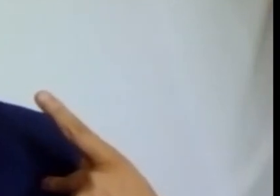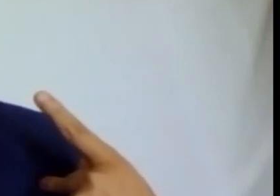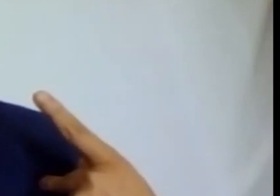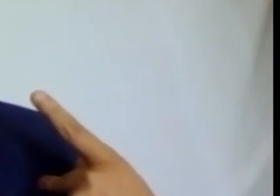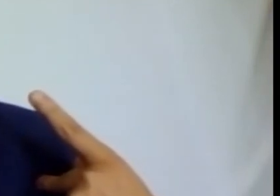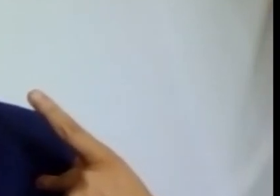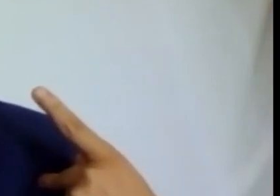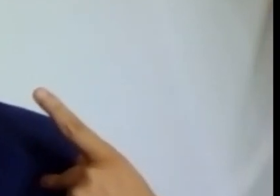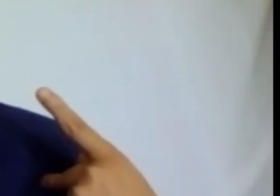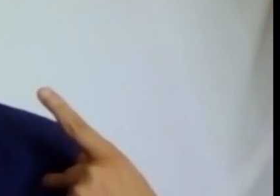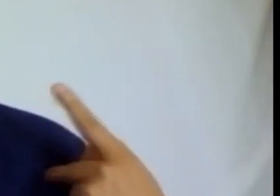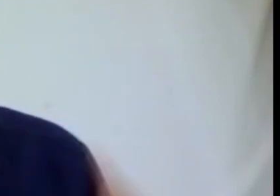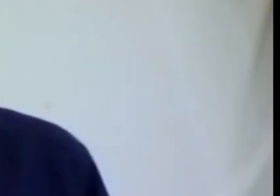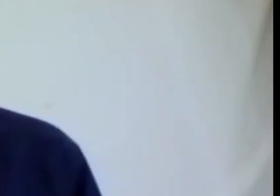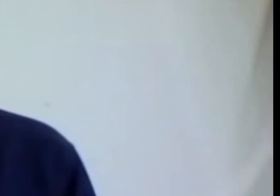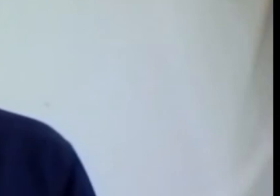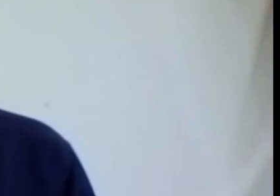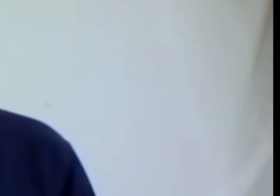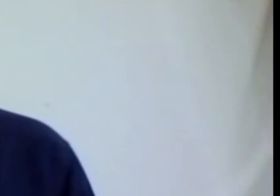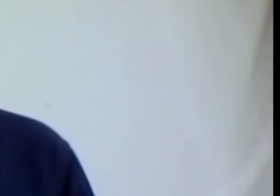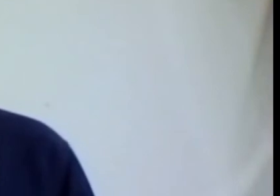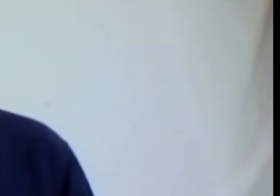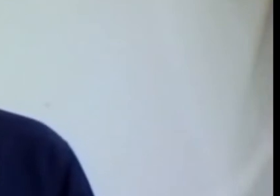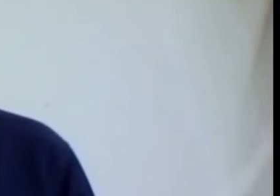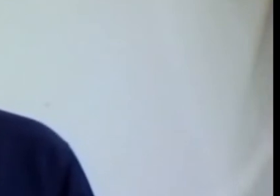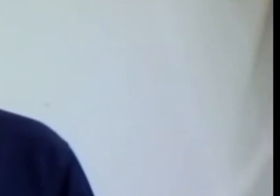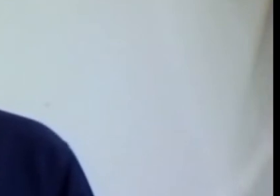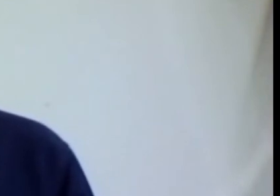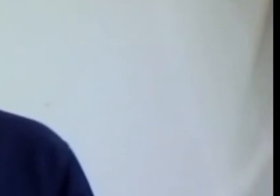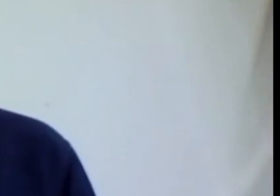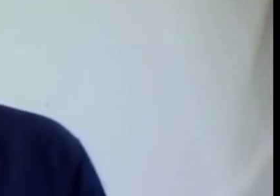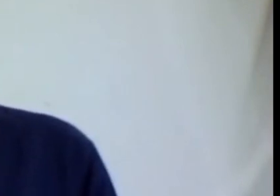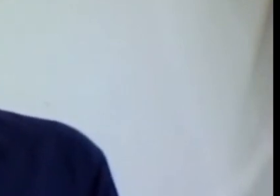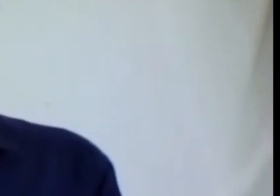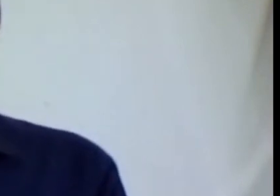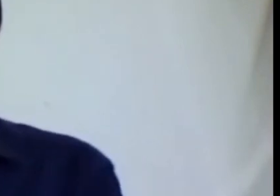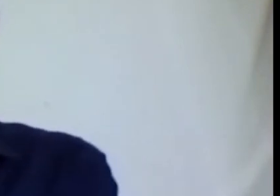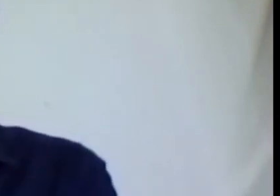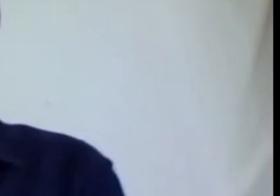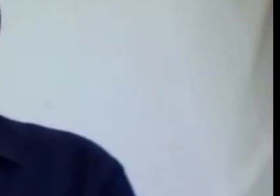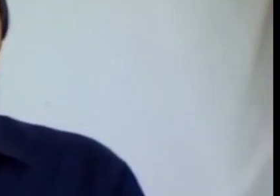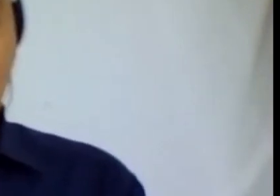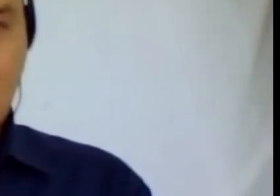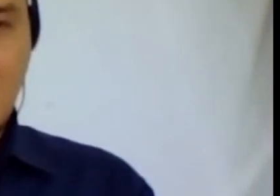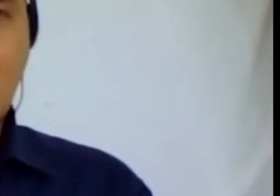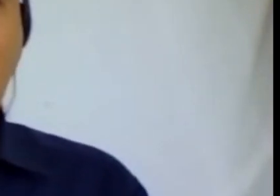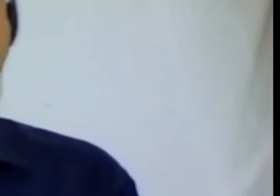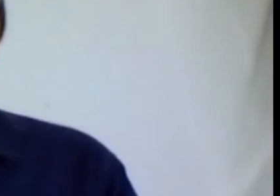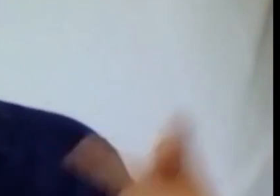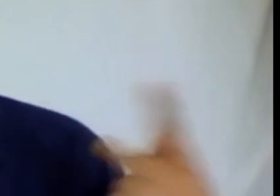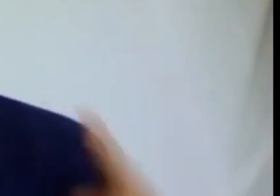If you have. Verb. Verb. VP. VP. And have how many is a